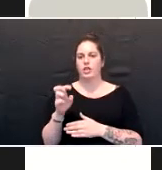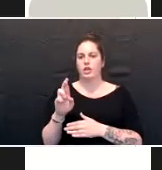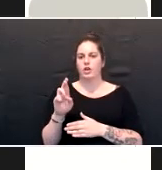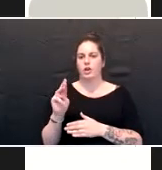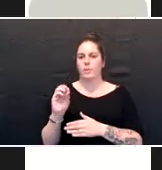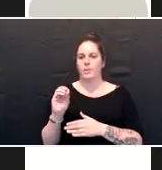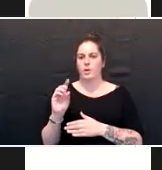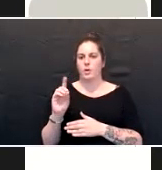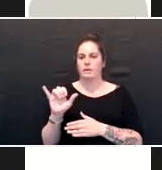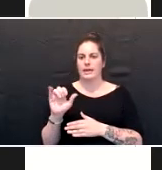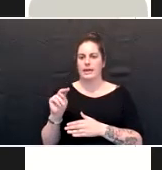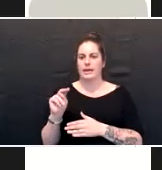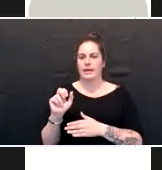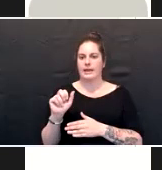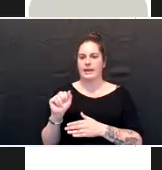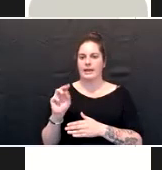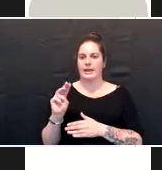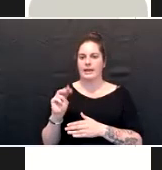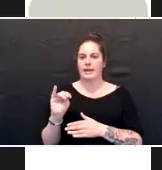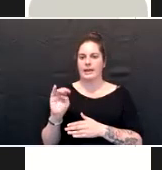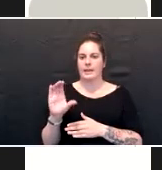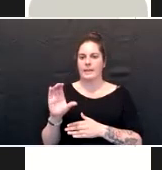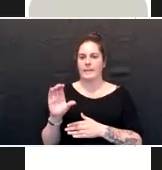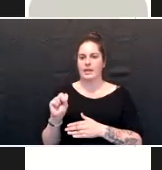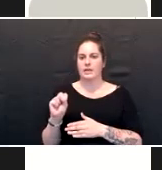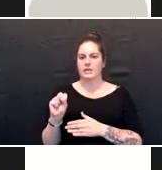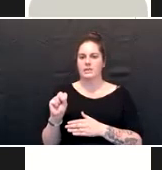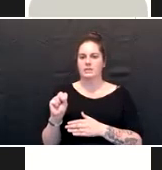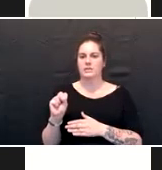get through. And then,